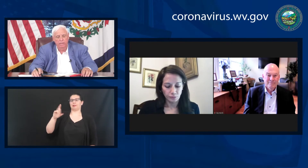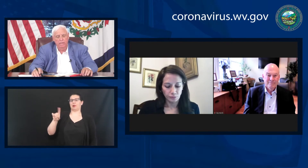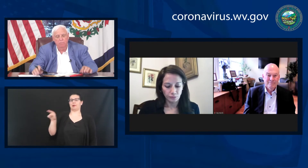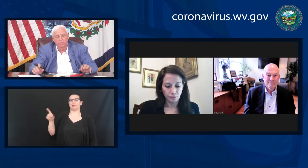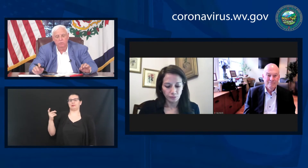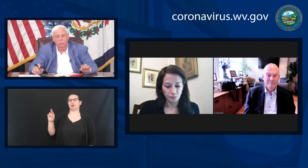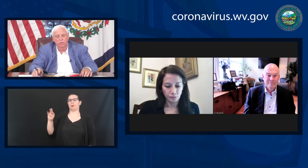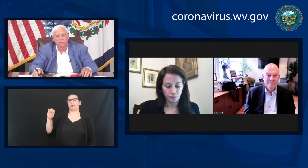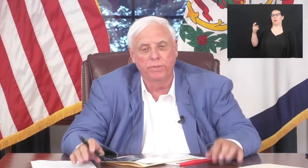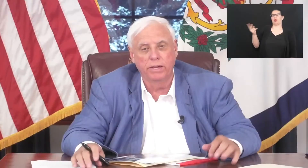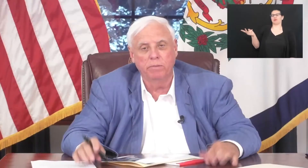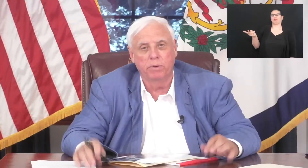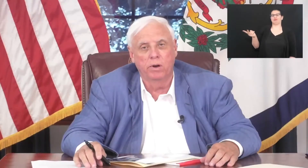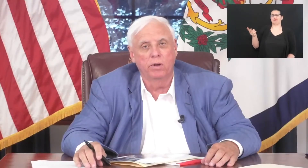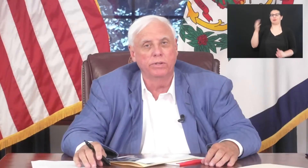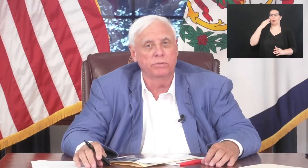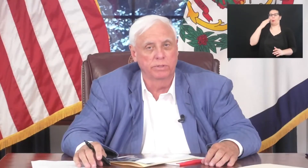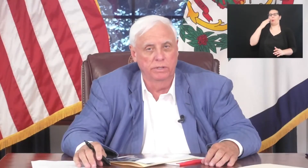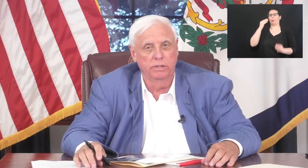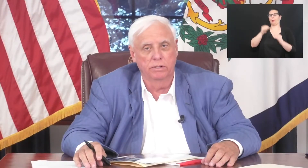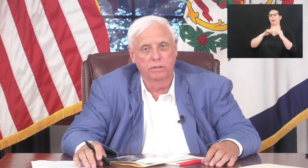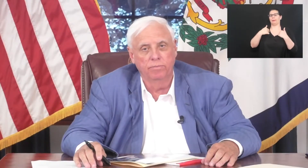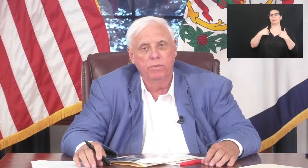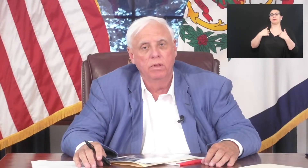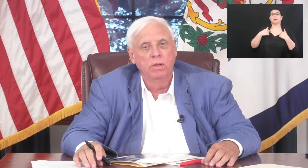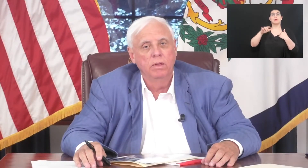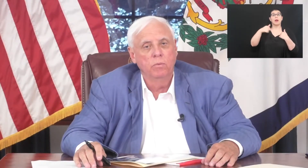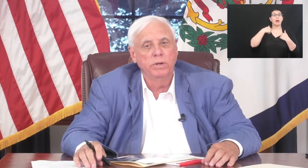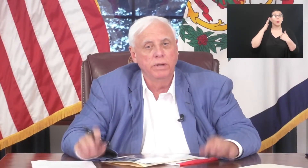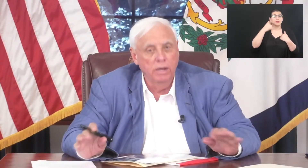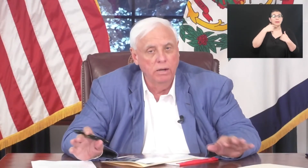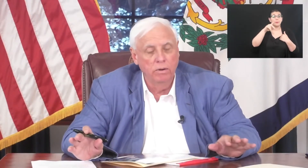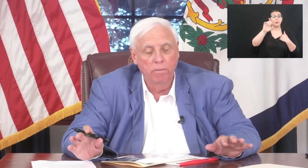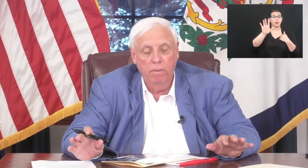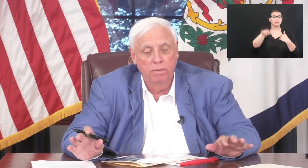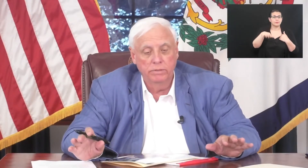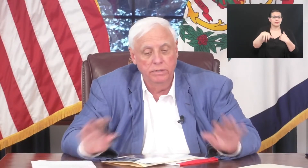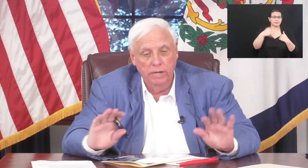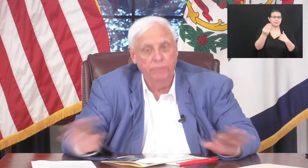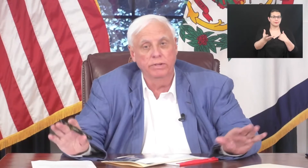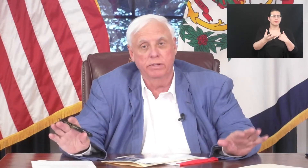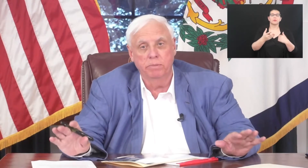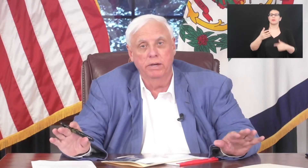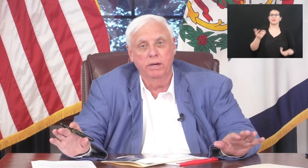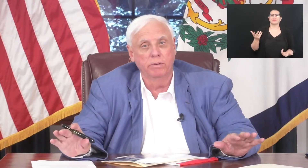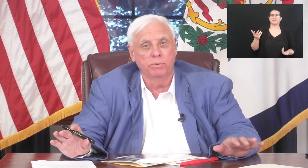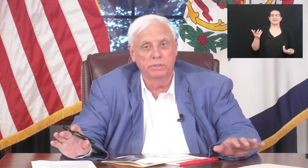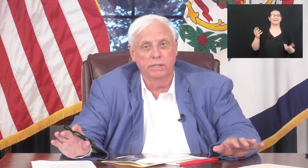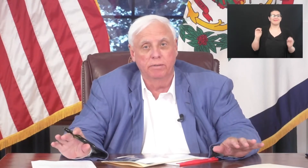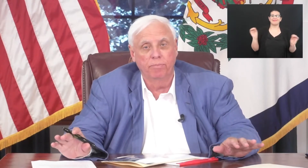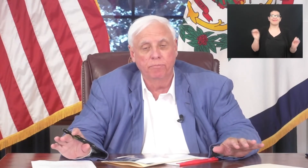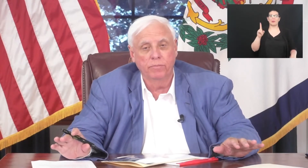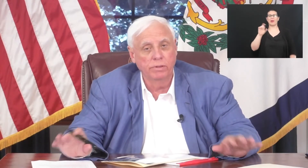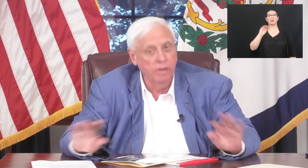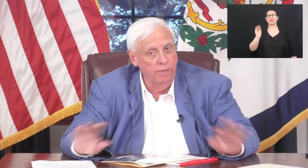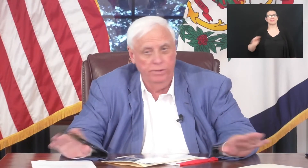better than I, but the one thing, Paul, that's really good, we know that nothing can be